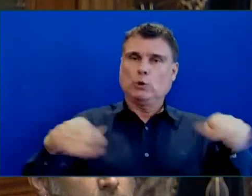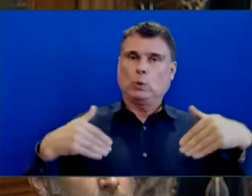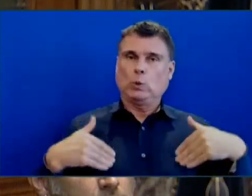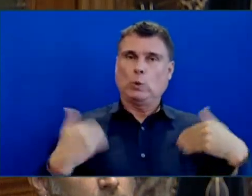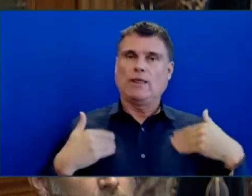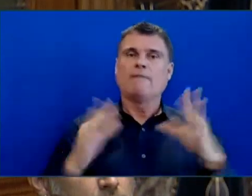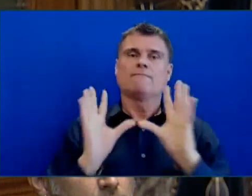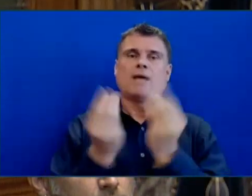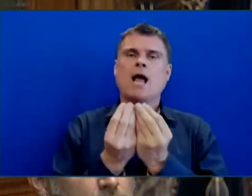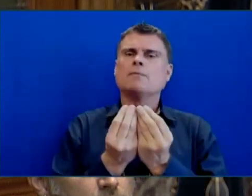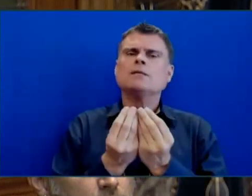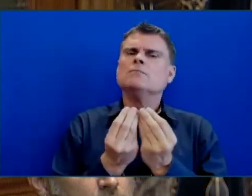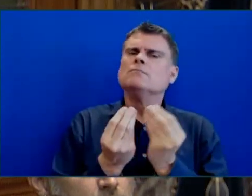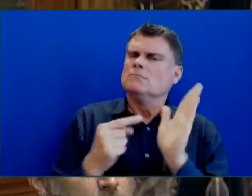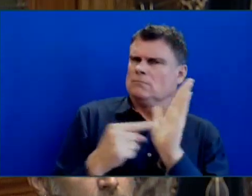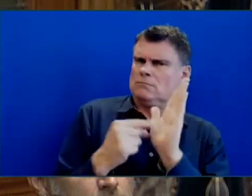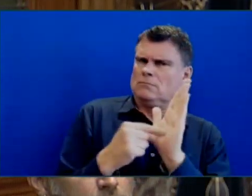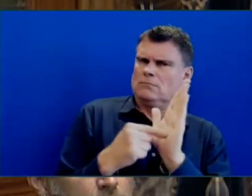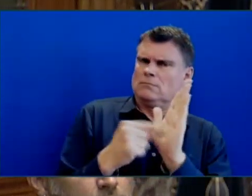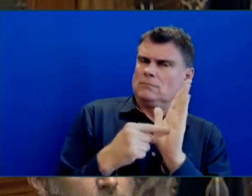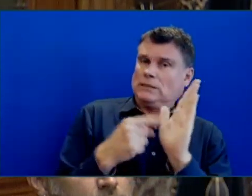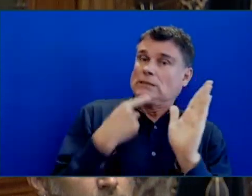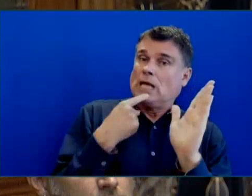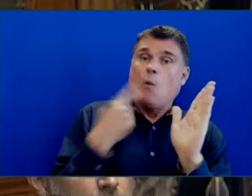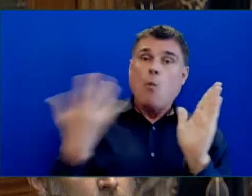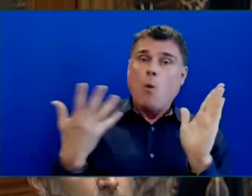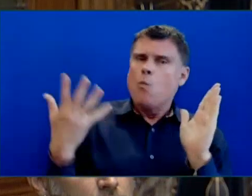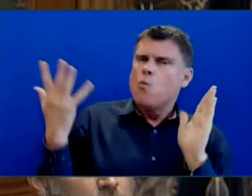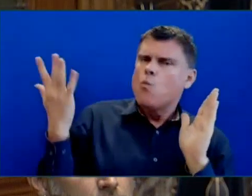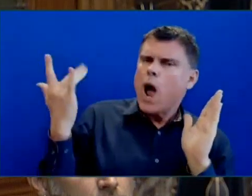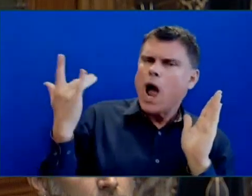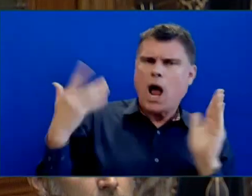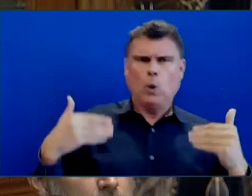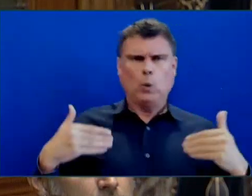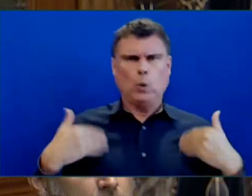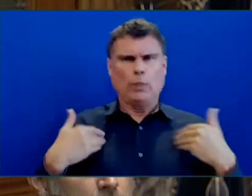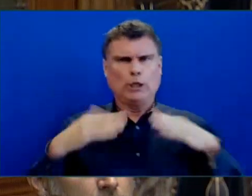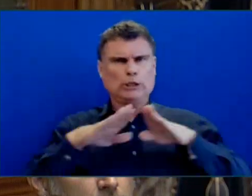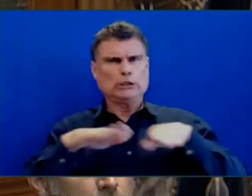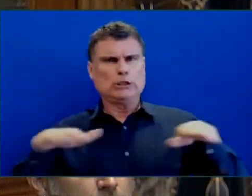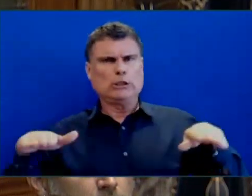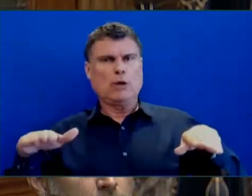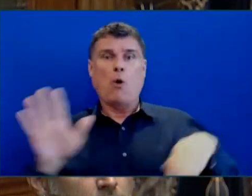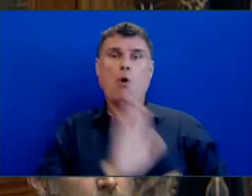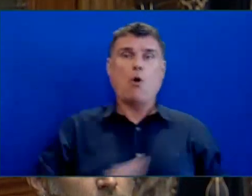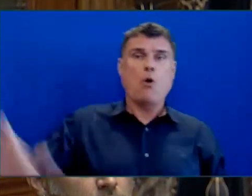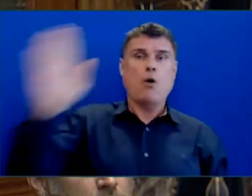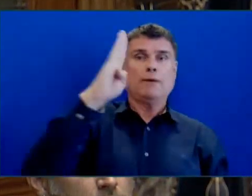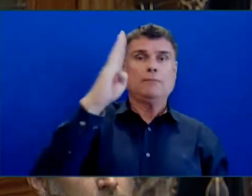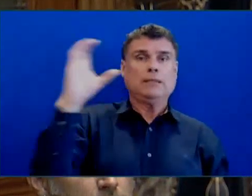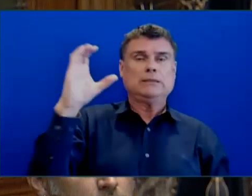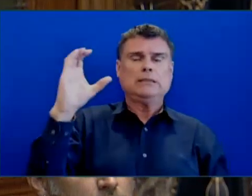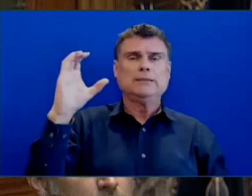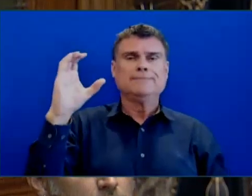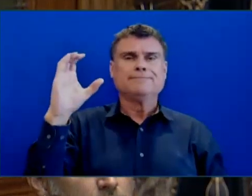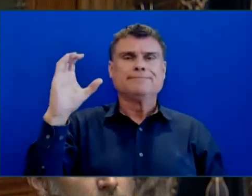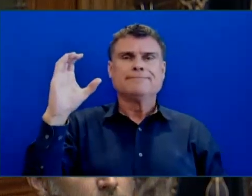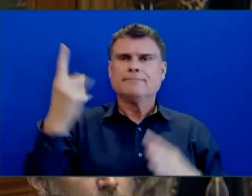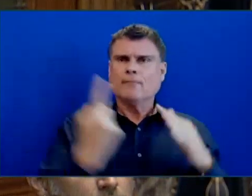of youth and children are missing every single month from the child welfare system in